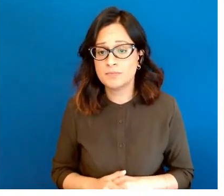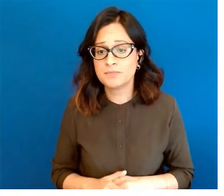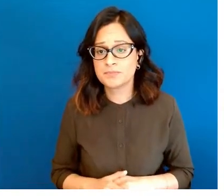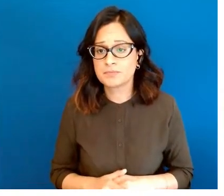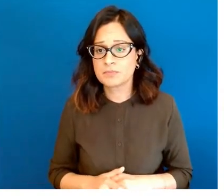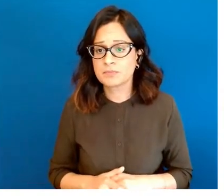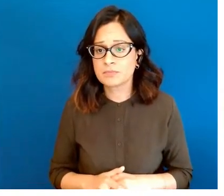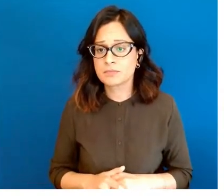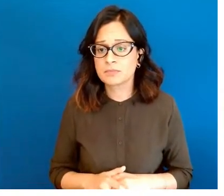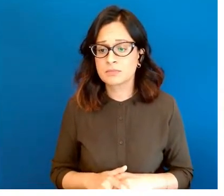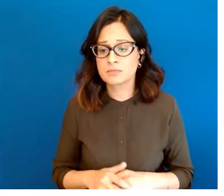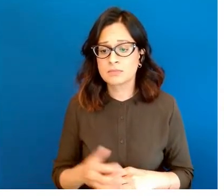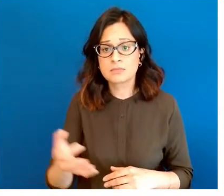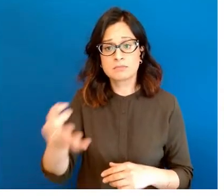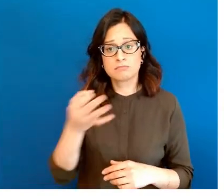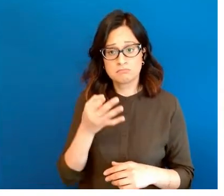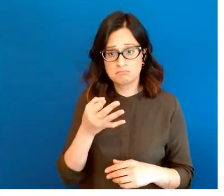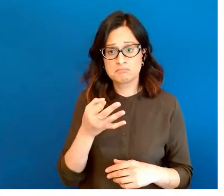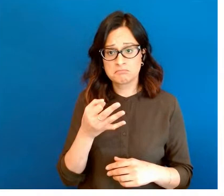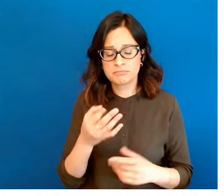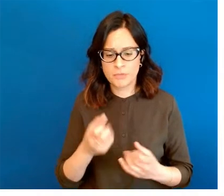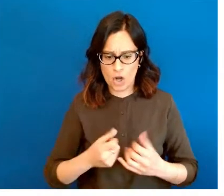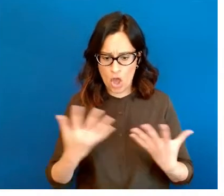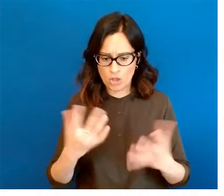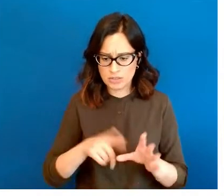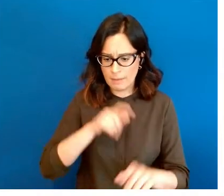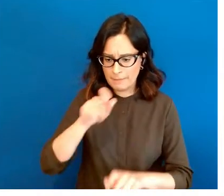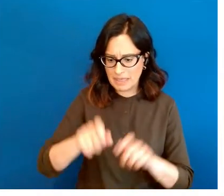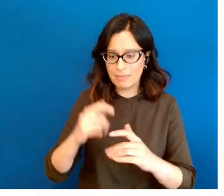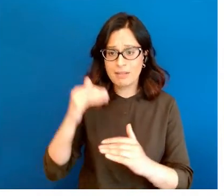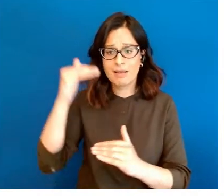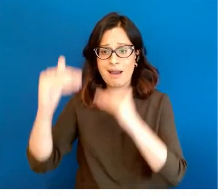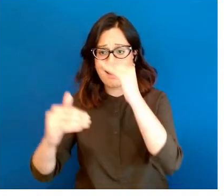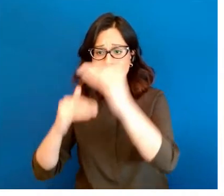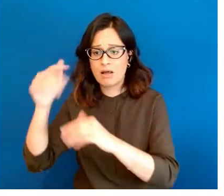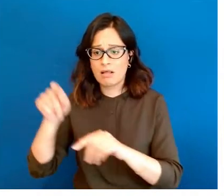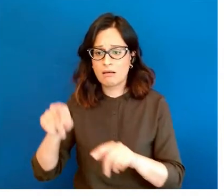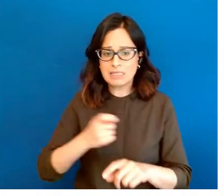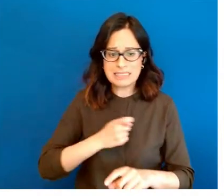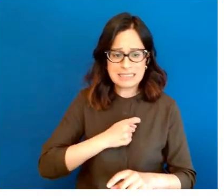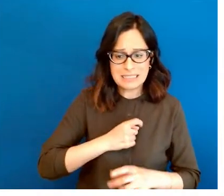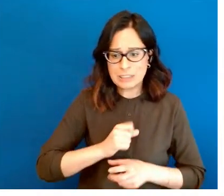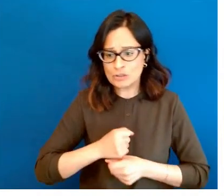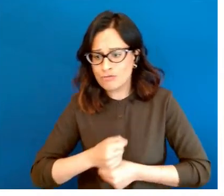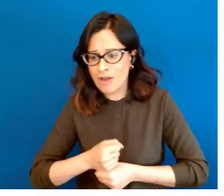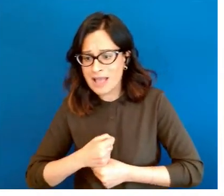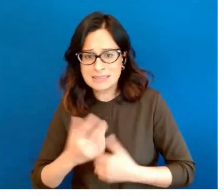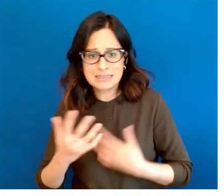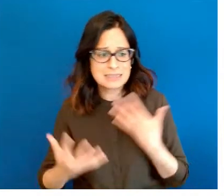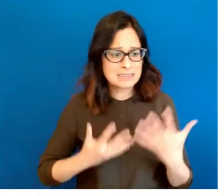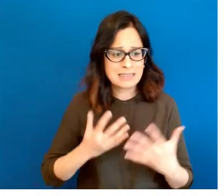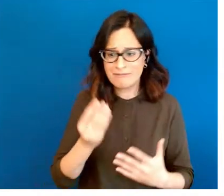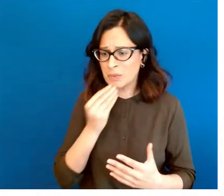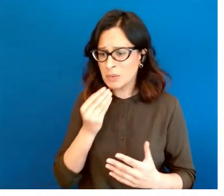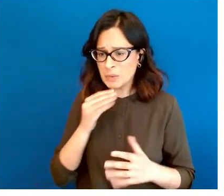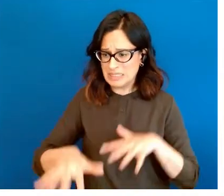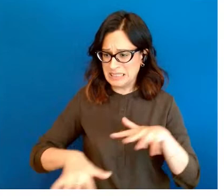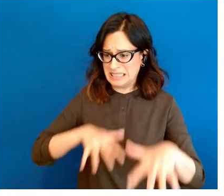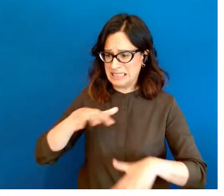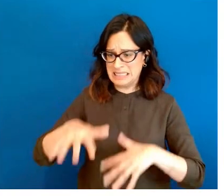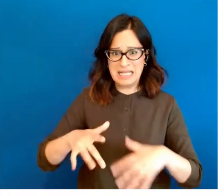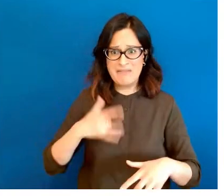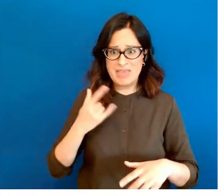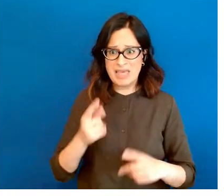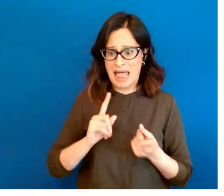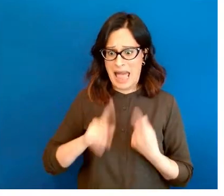Obviously, a lot of young people and adults can display anxiety and stress around food, especially when they feel they have an